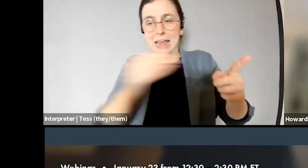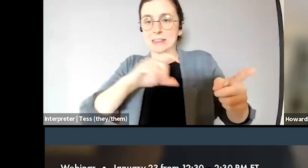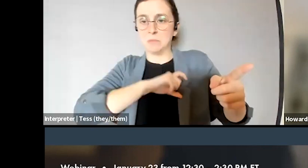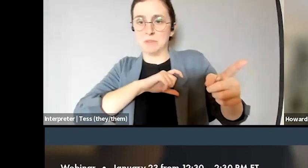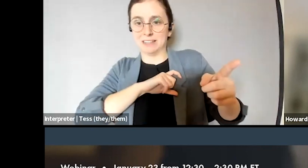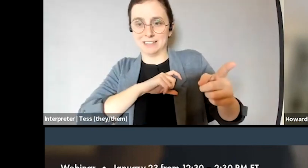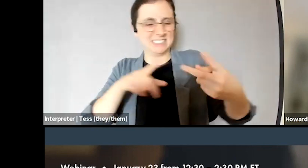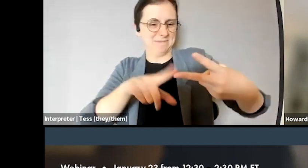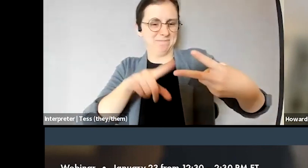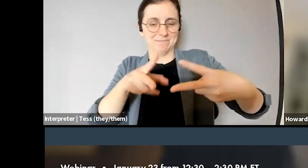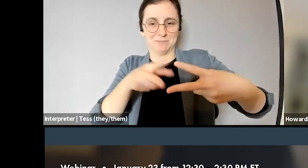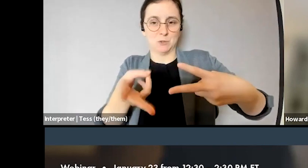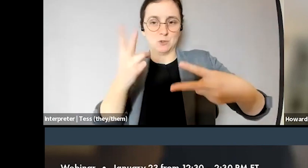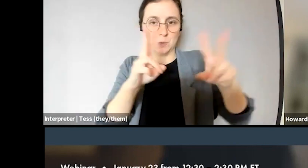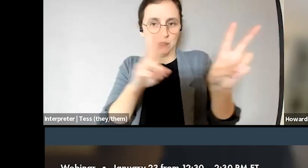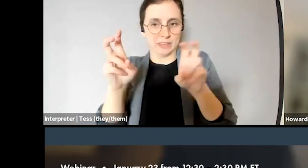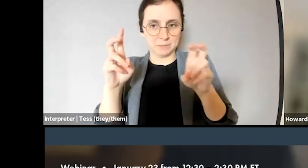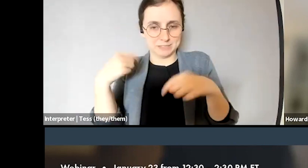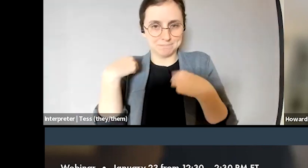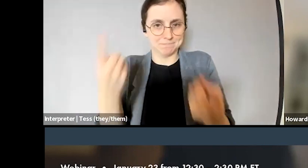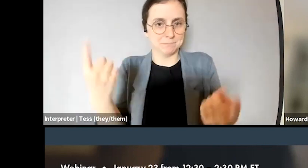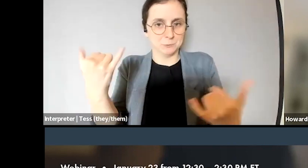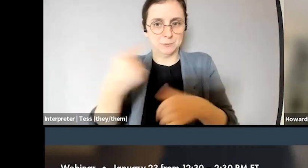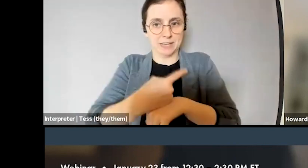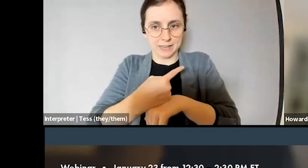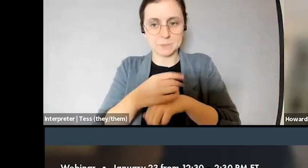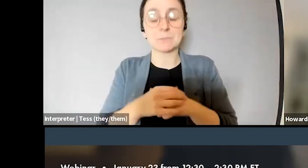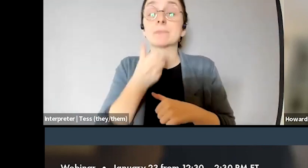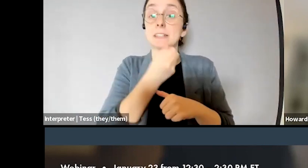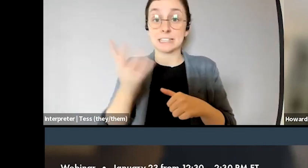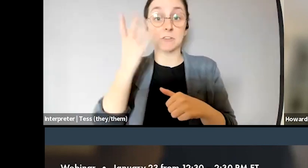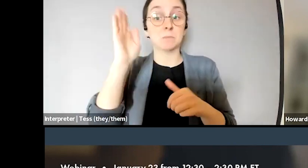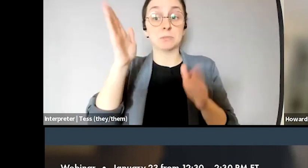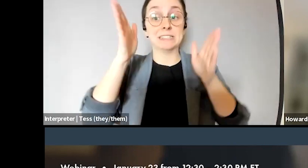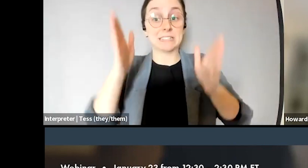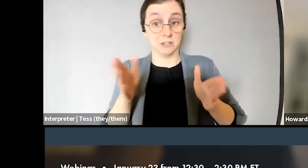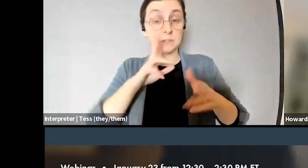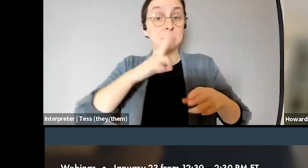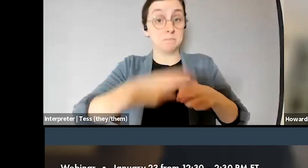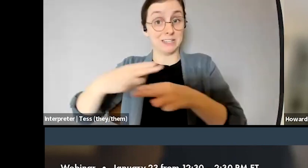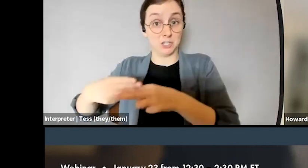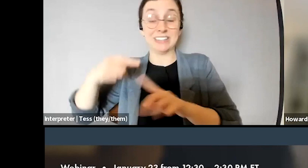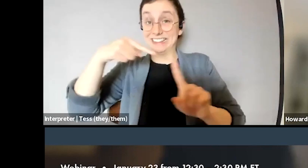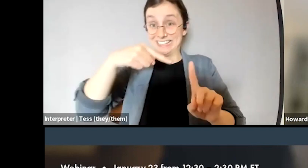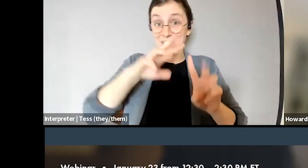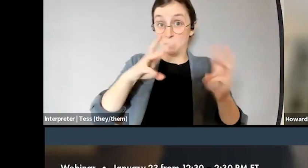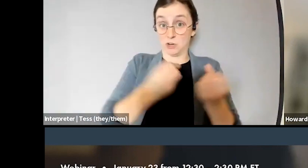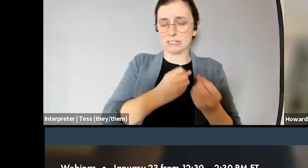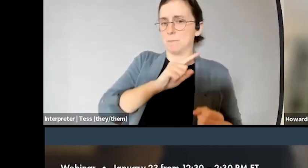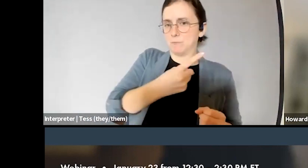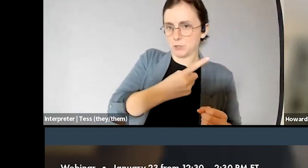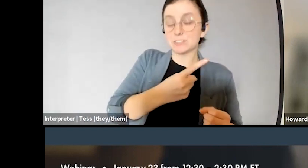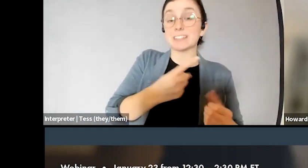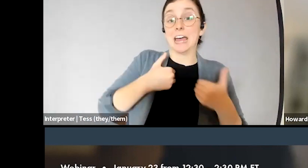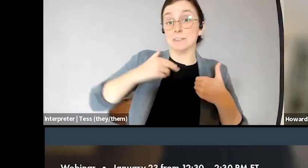to. As has been said by several of our presenters, this is the first of two webinars. The second webinar will